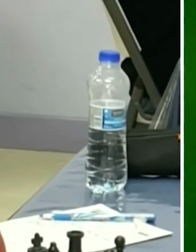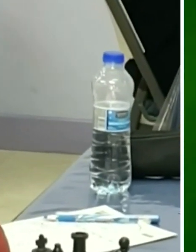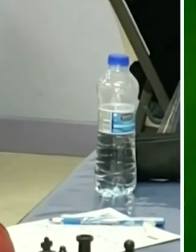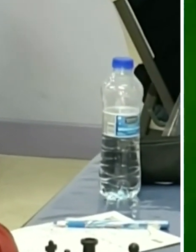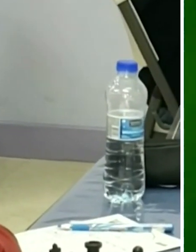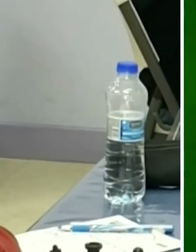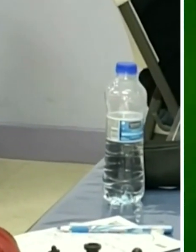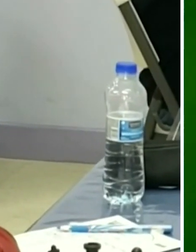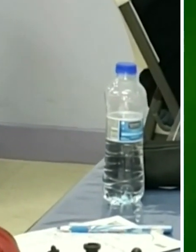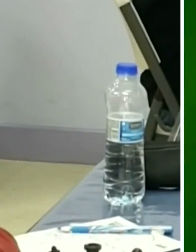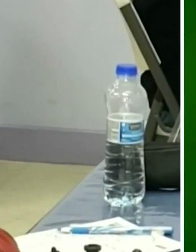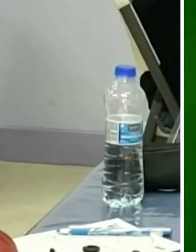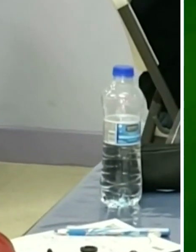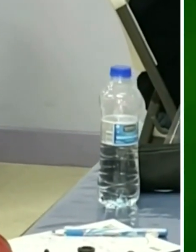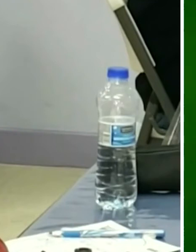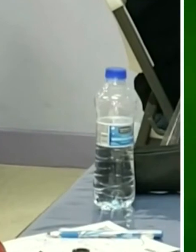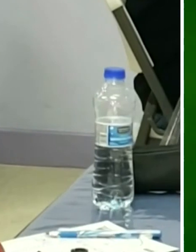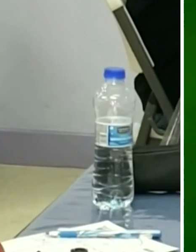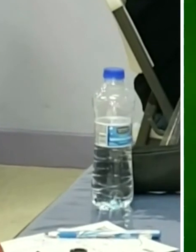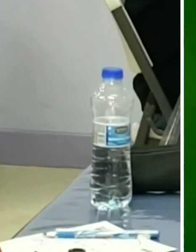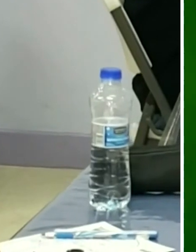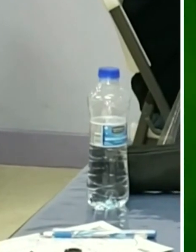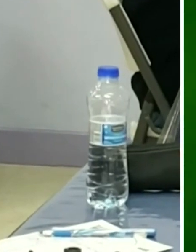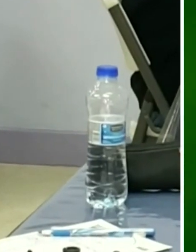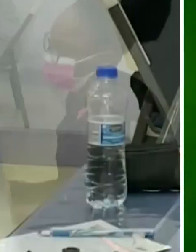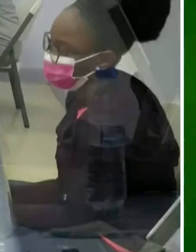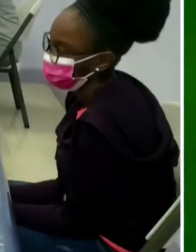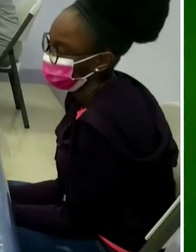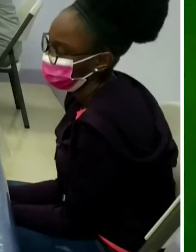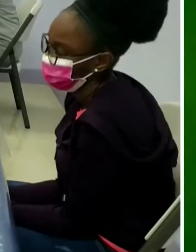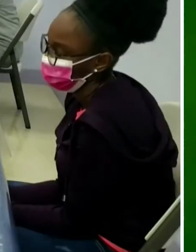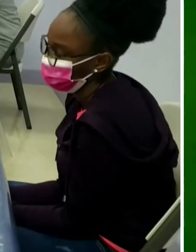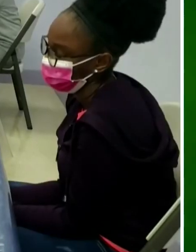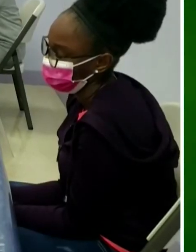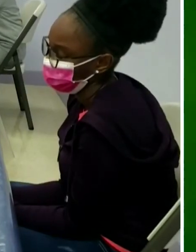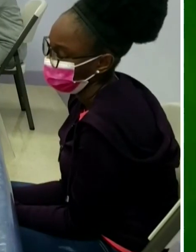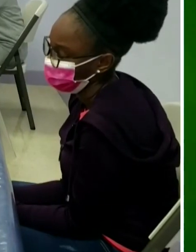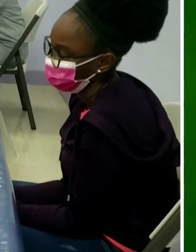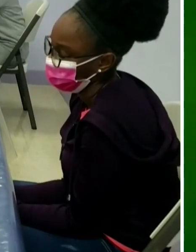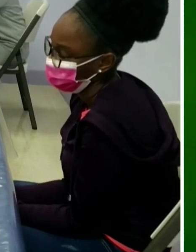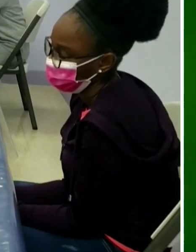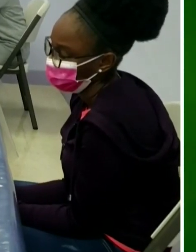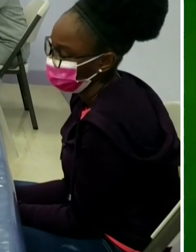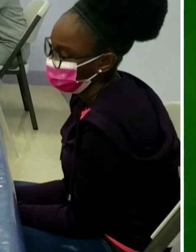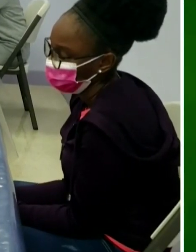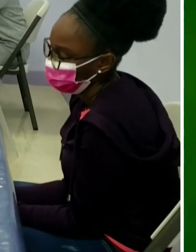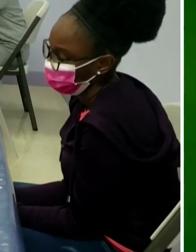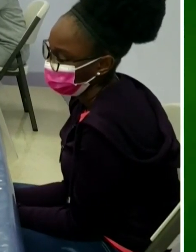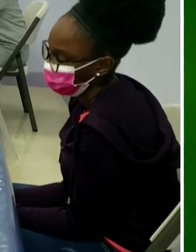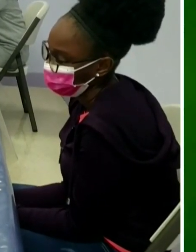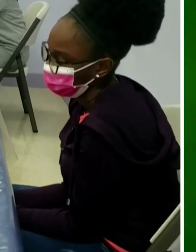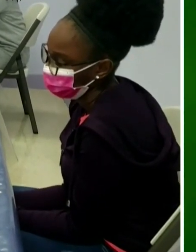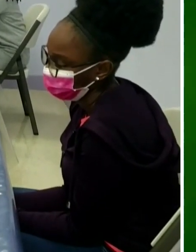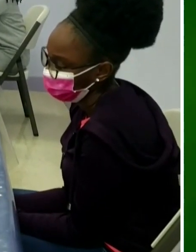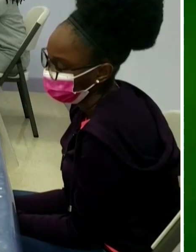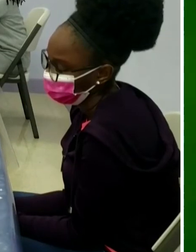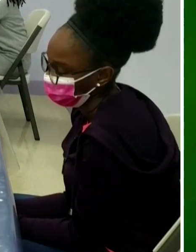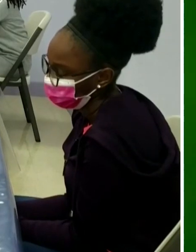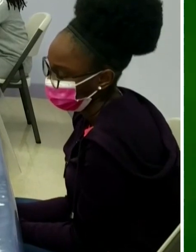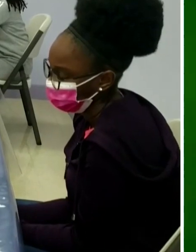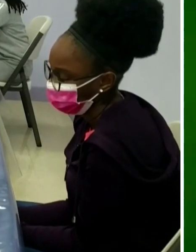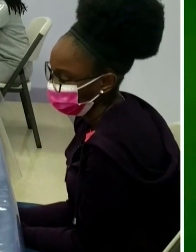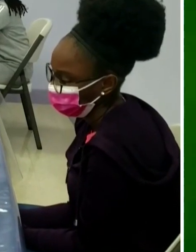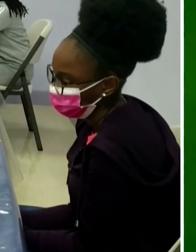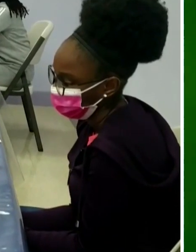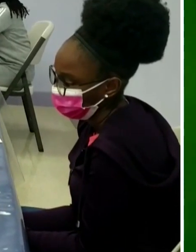seed Edwards in the early rounds. The former national under-16 champion duly took the top prize after beating veterans Othniel Herwood